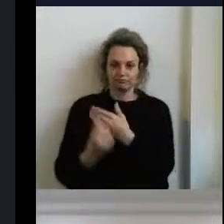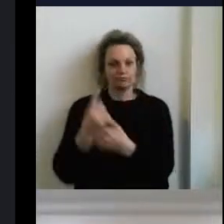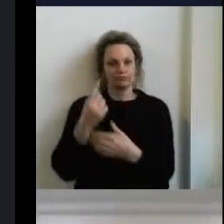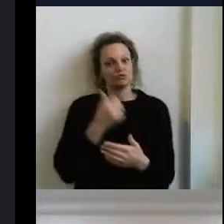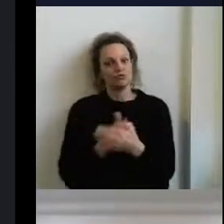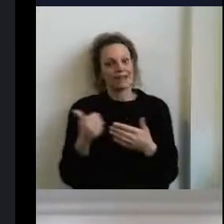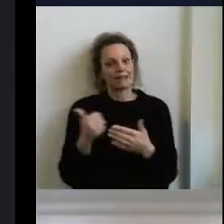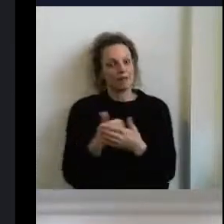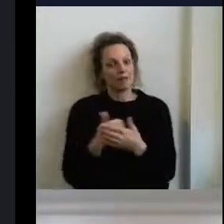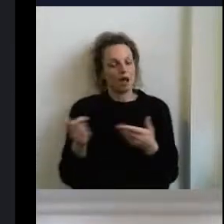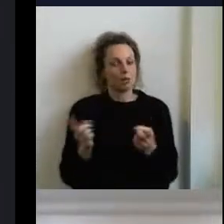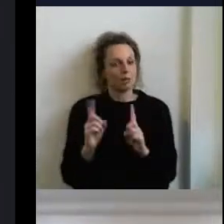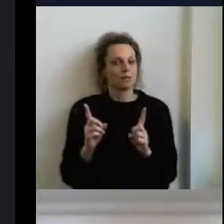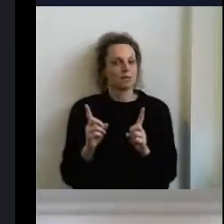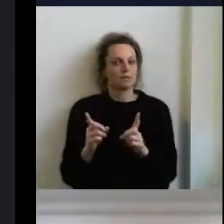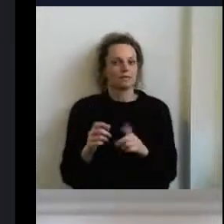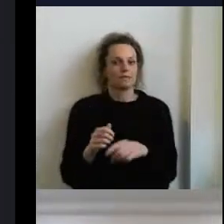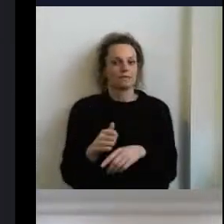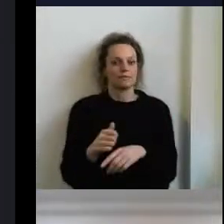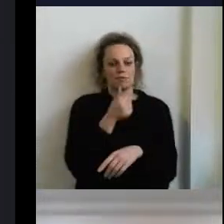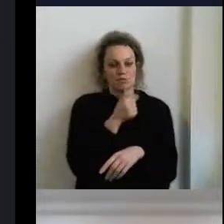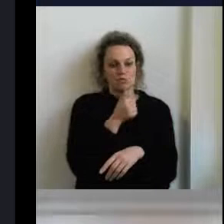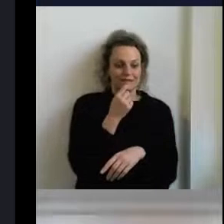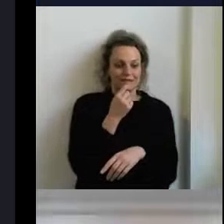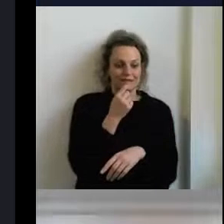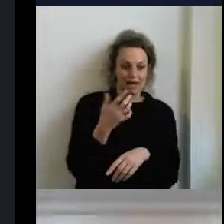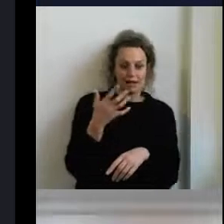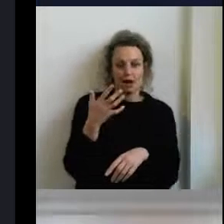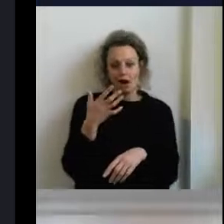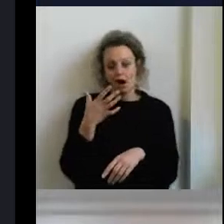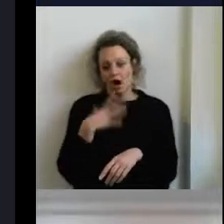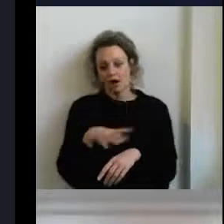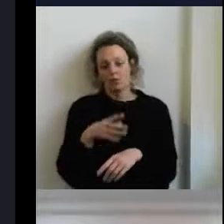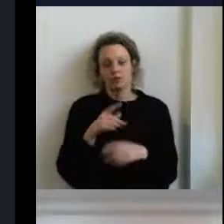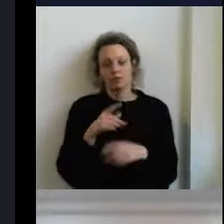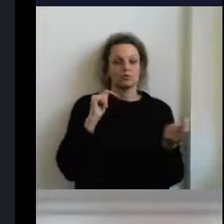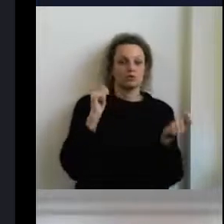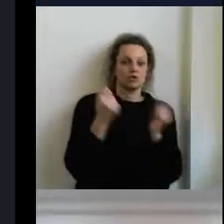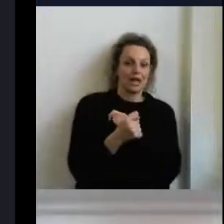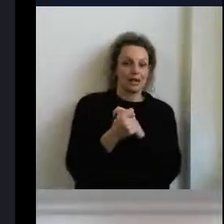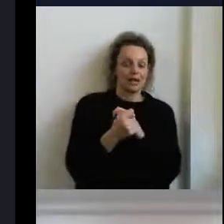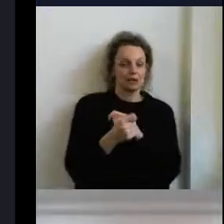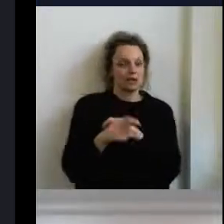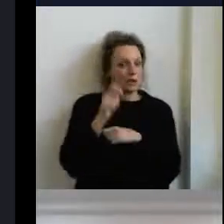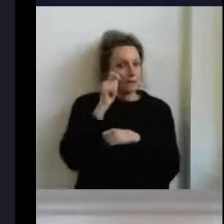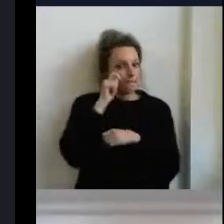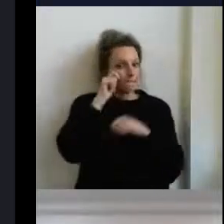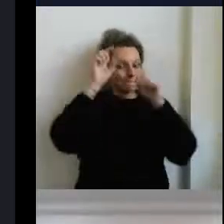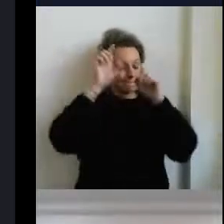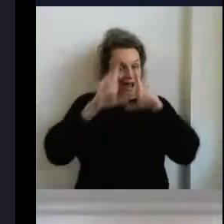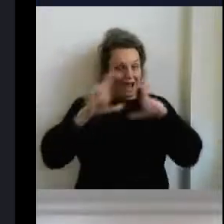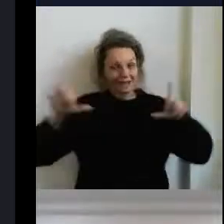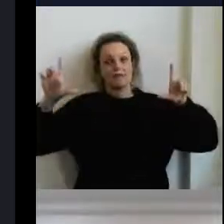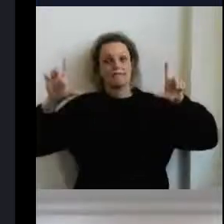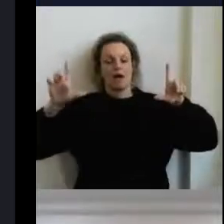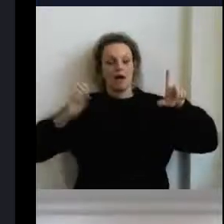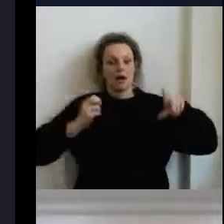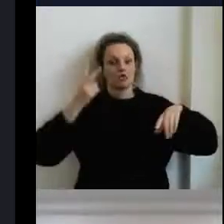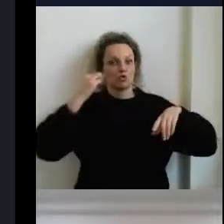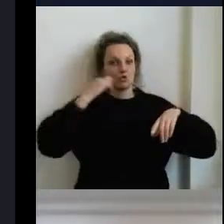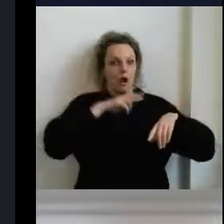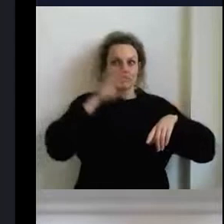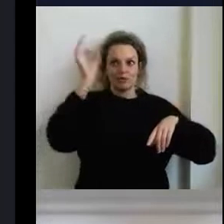say, hey, I want the ability to change magnifier not only 100 to 200%, but like, 100